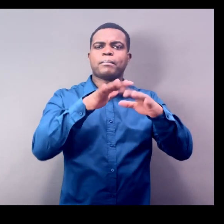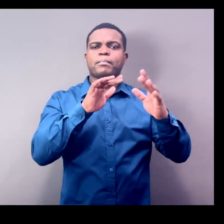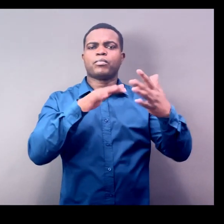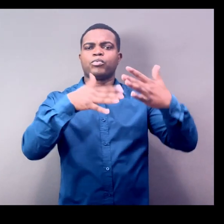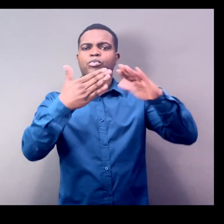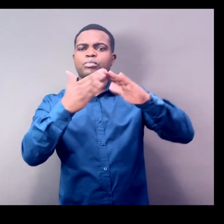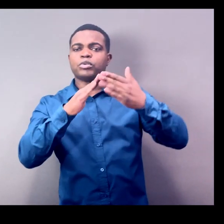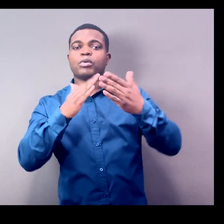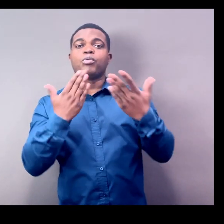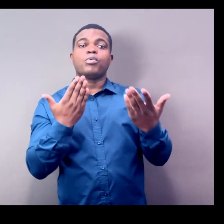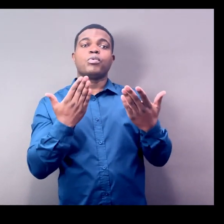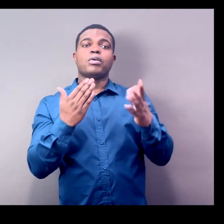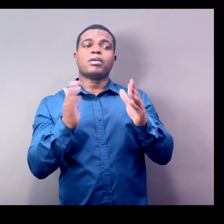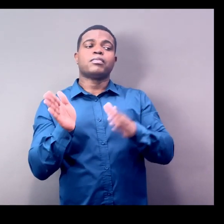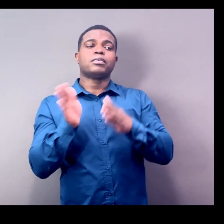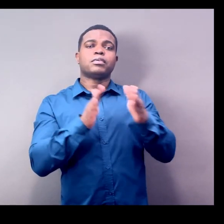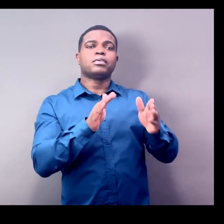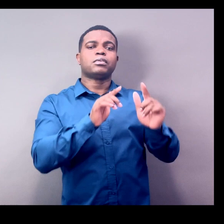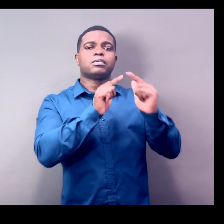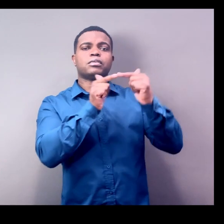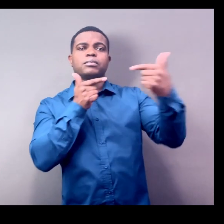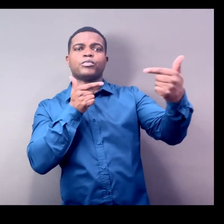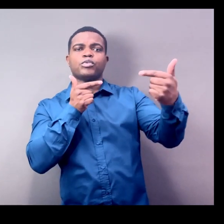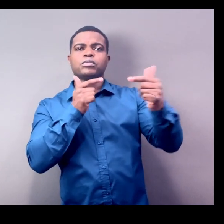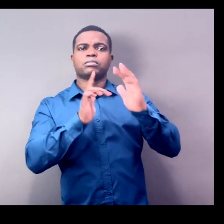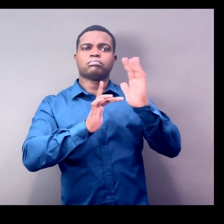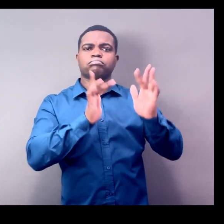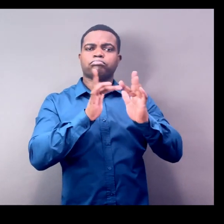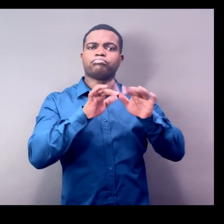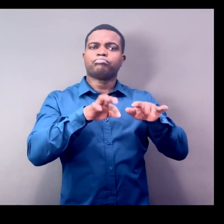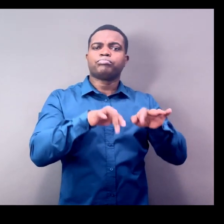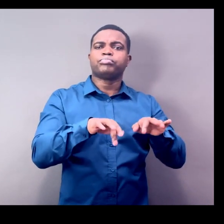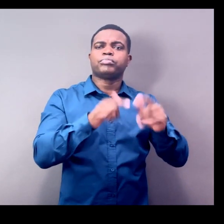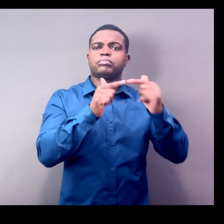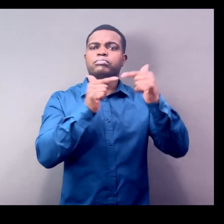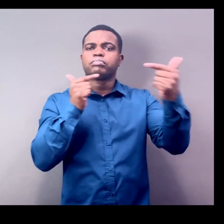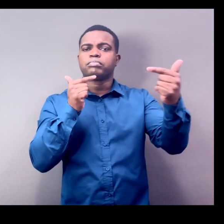the online, which are used